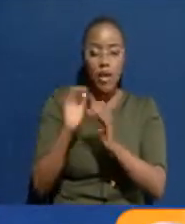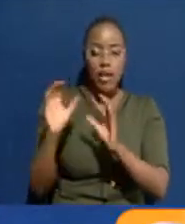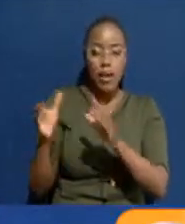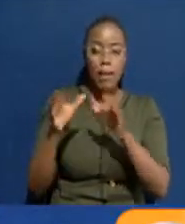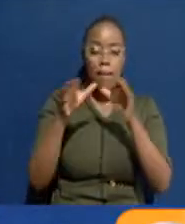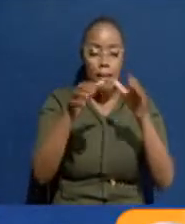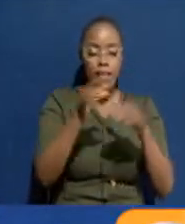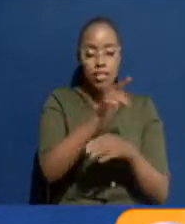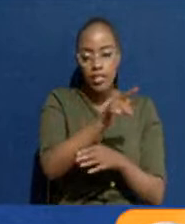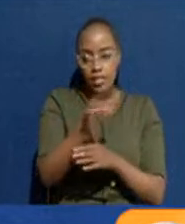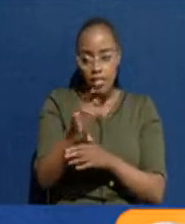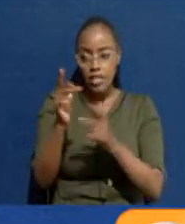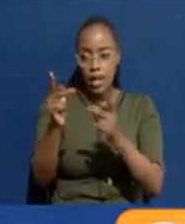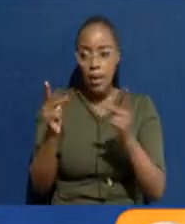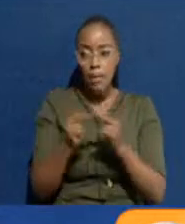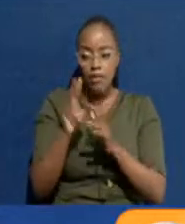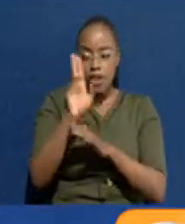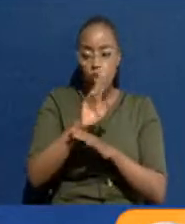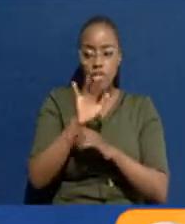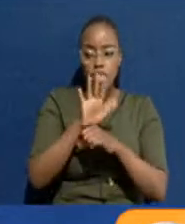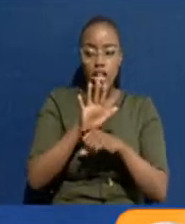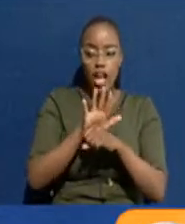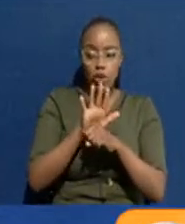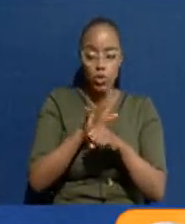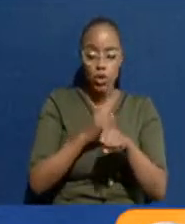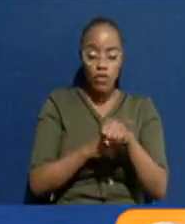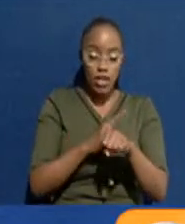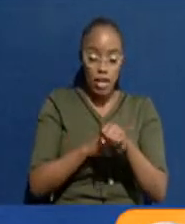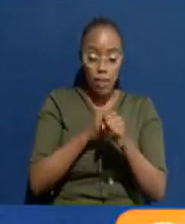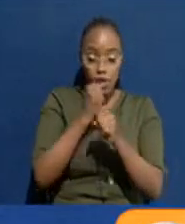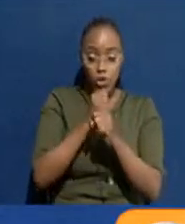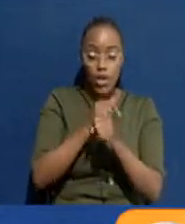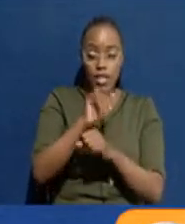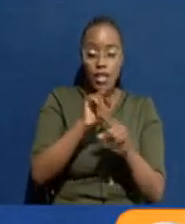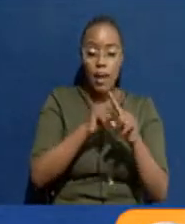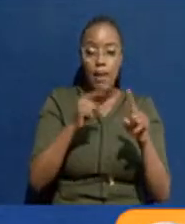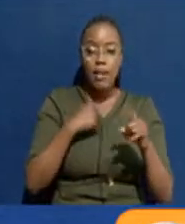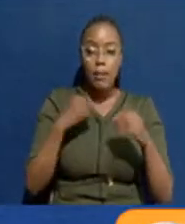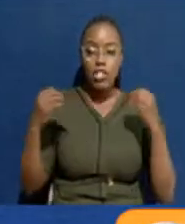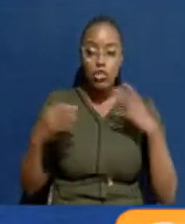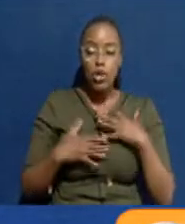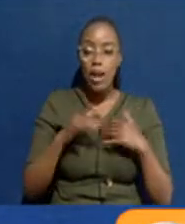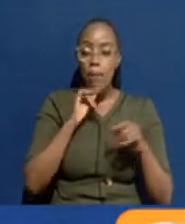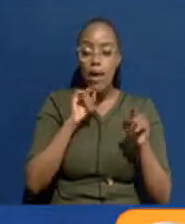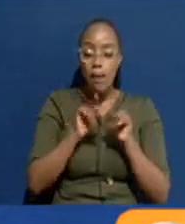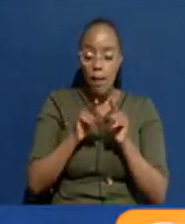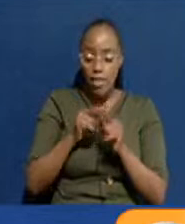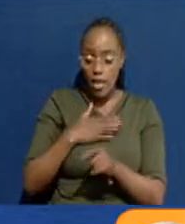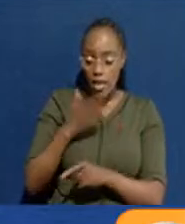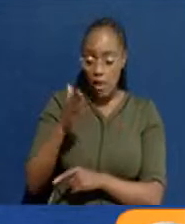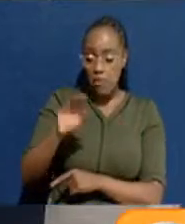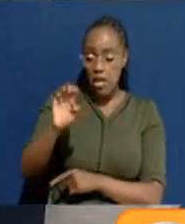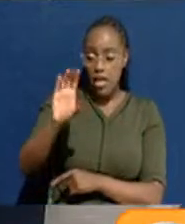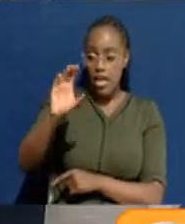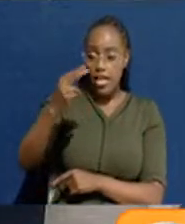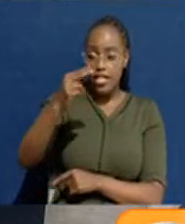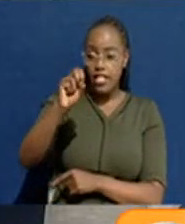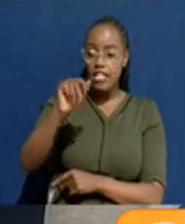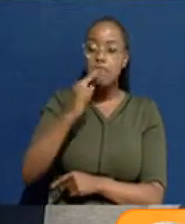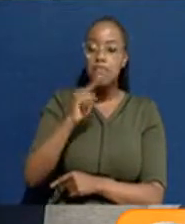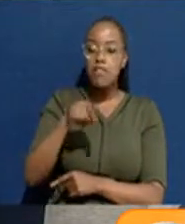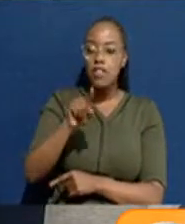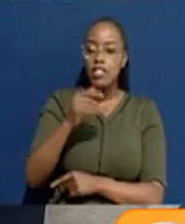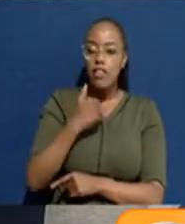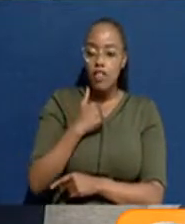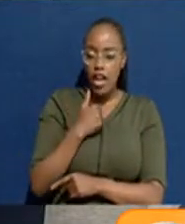a number of them have spent a lot of time talking about this. But I'm so shocked with my brother Echesa this evening that he's a mass